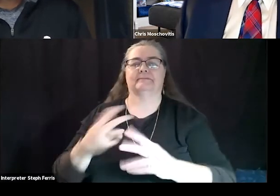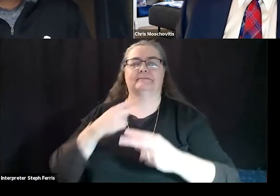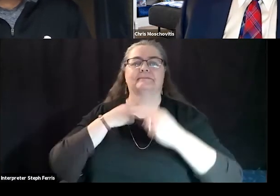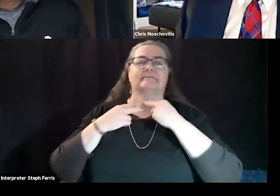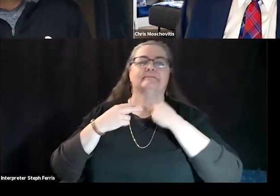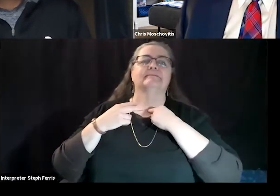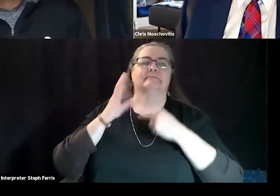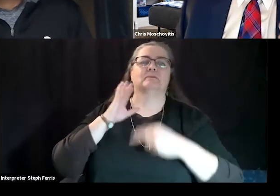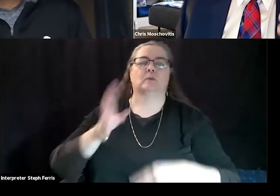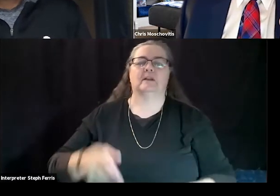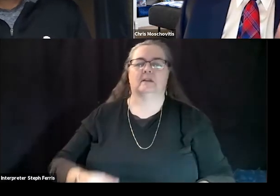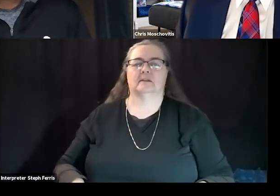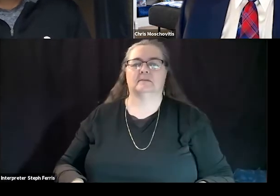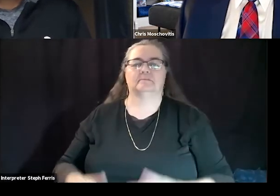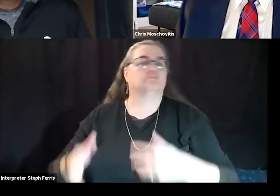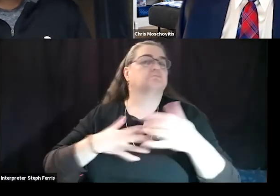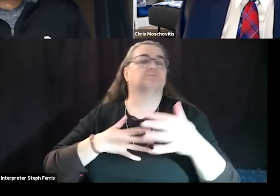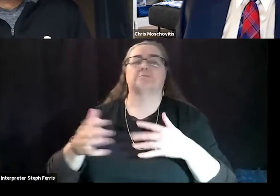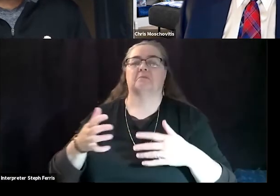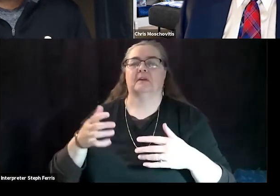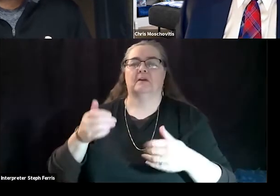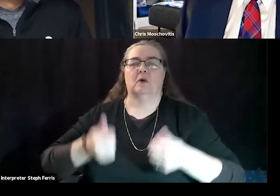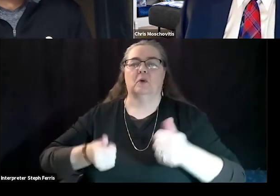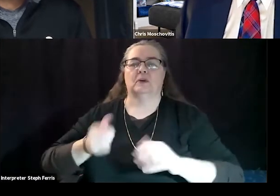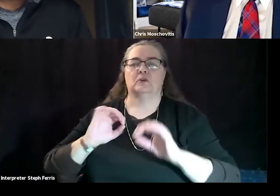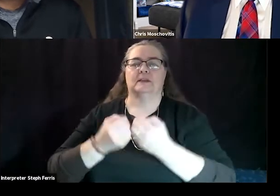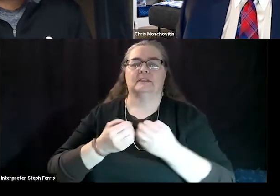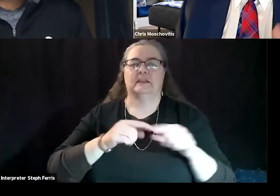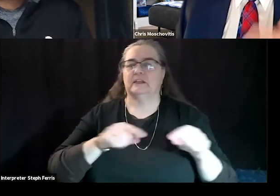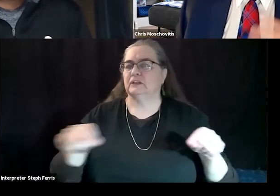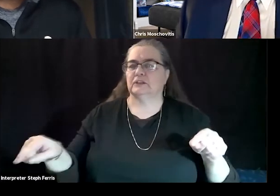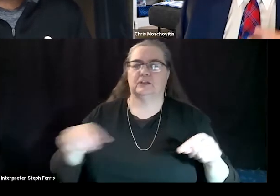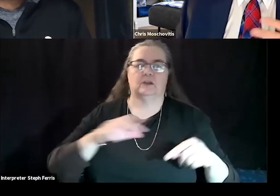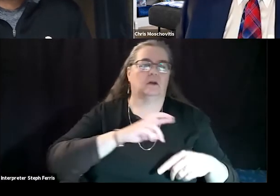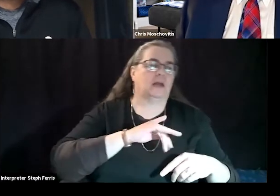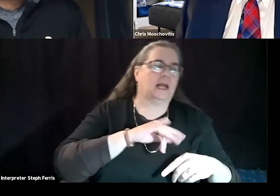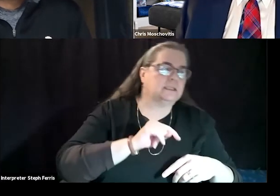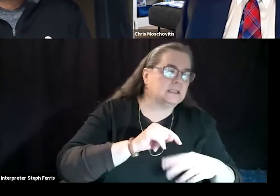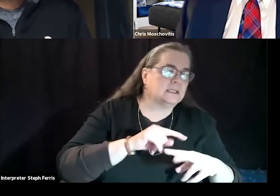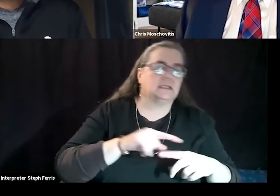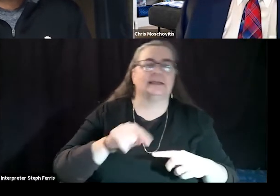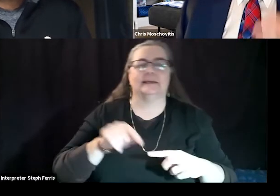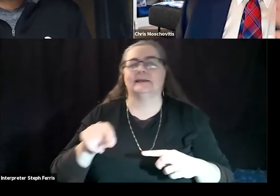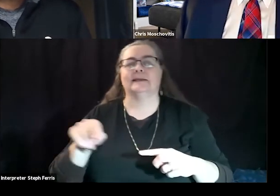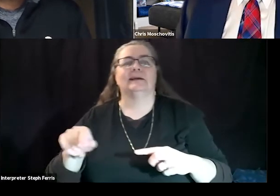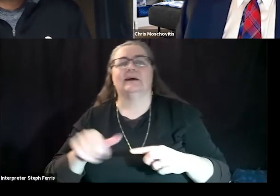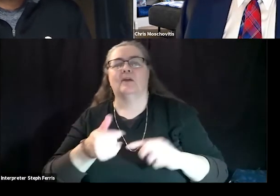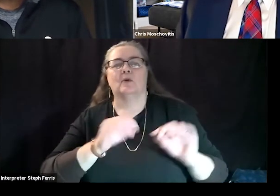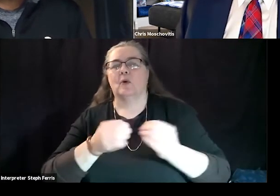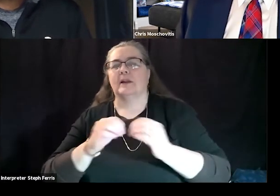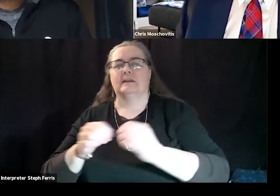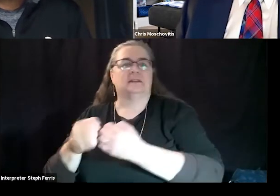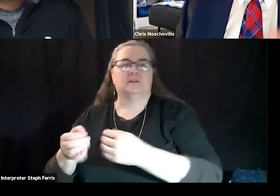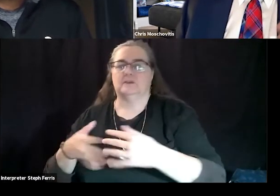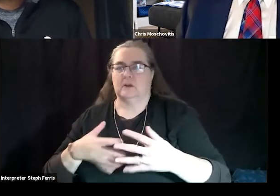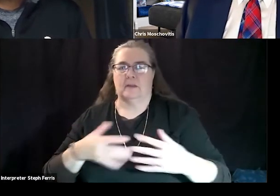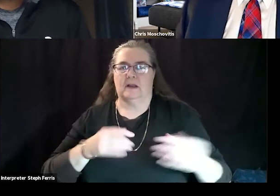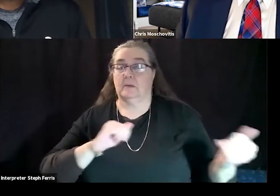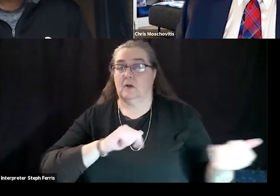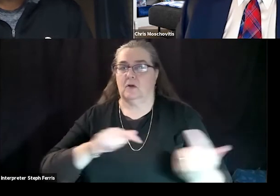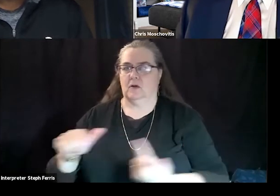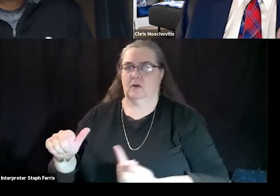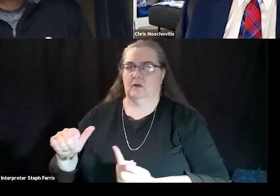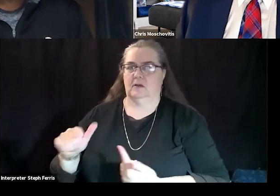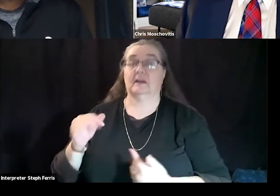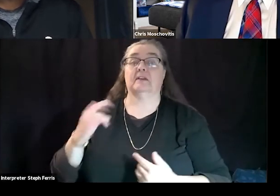from RIT to individual students volunteering to any organization that goes out and tries to reach people and tries to